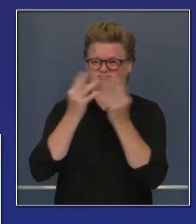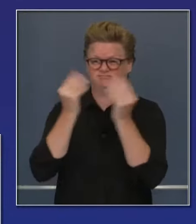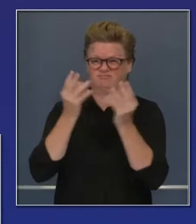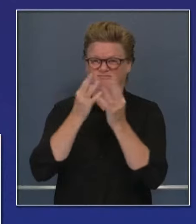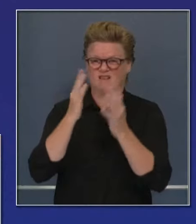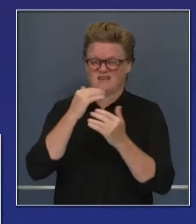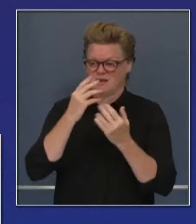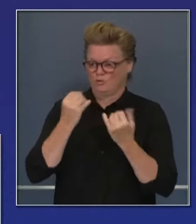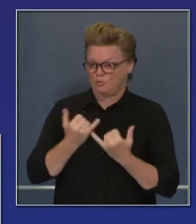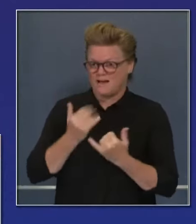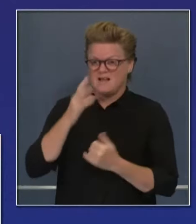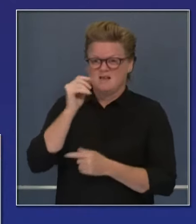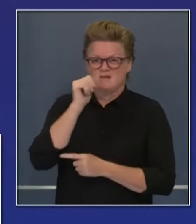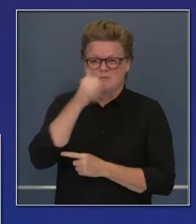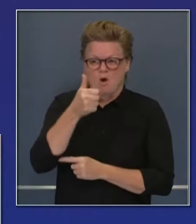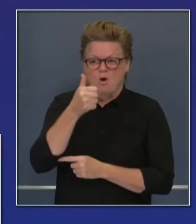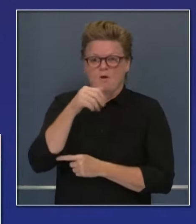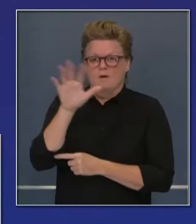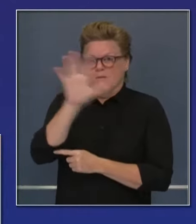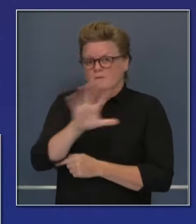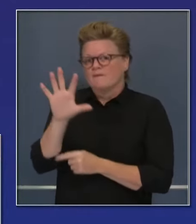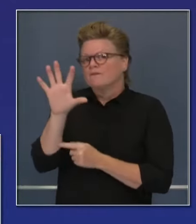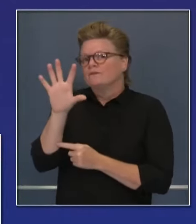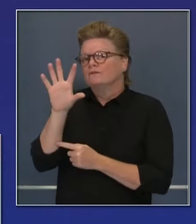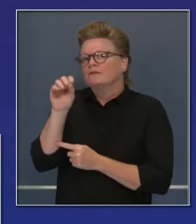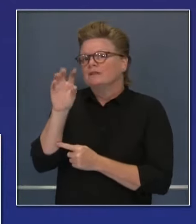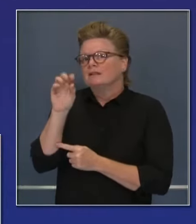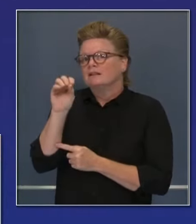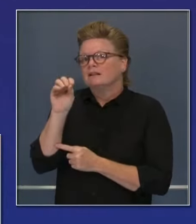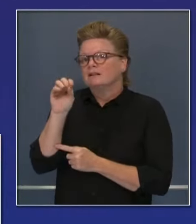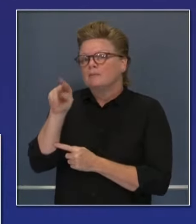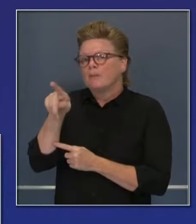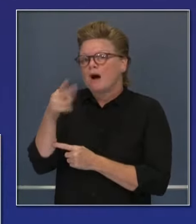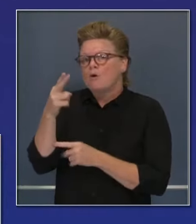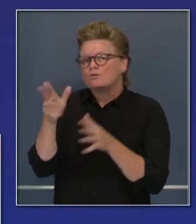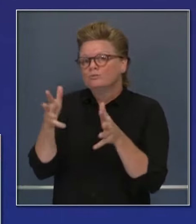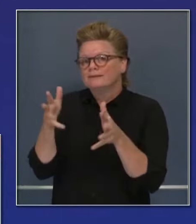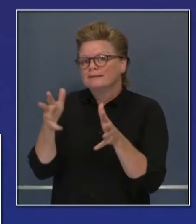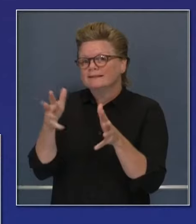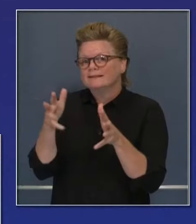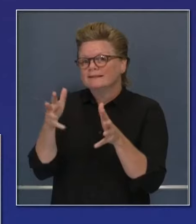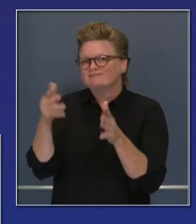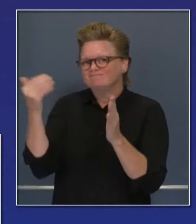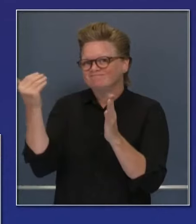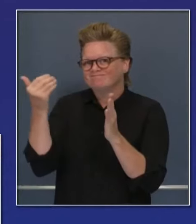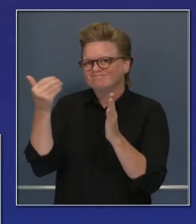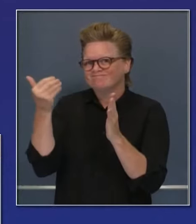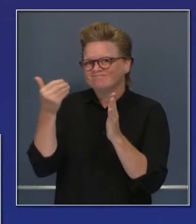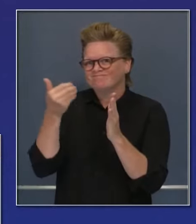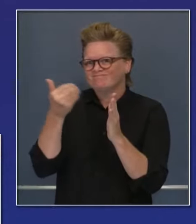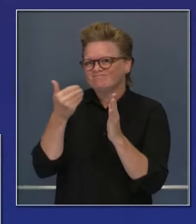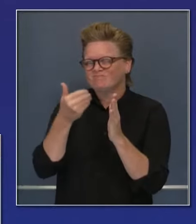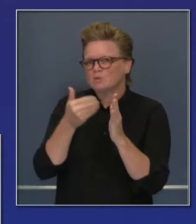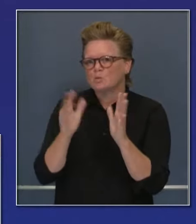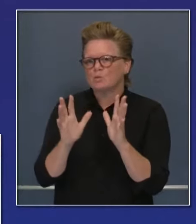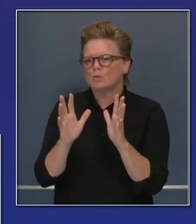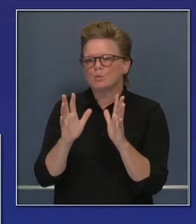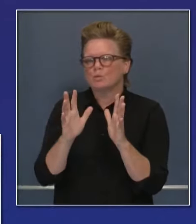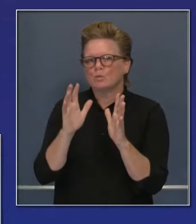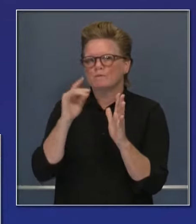miles per hour. And so while we've averted these blackout issues, we obviously now have got